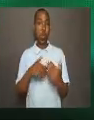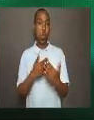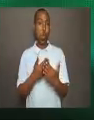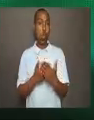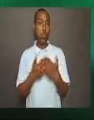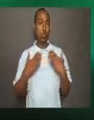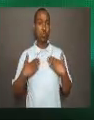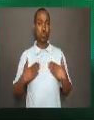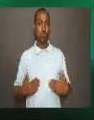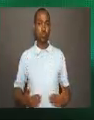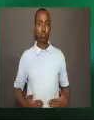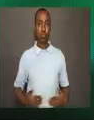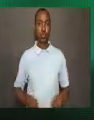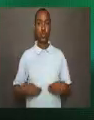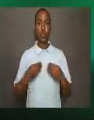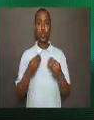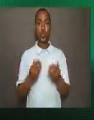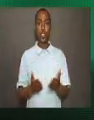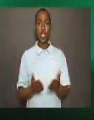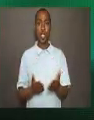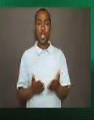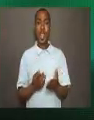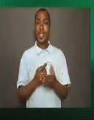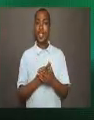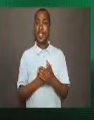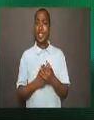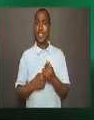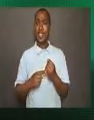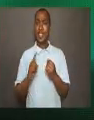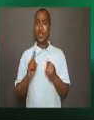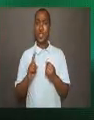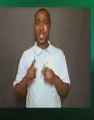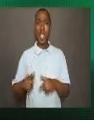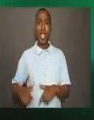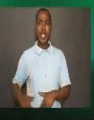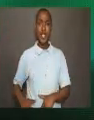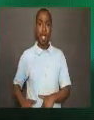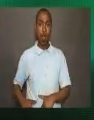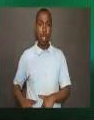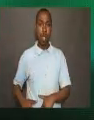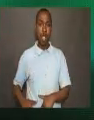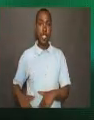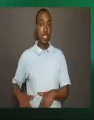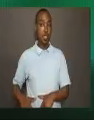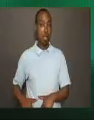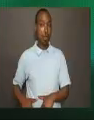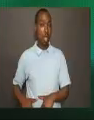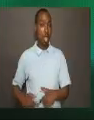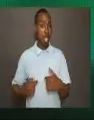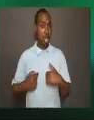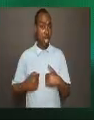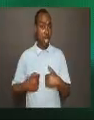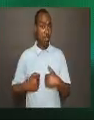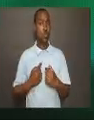body, with the exception of lungs, which have their own transport